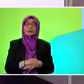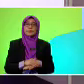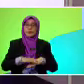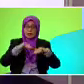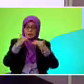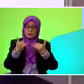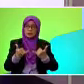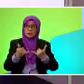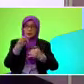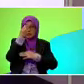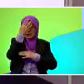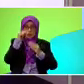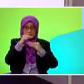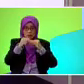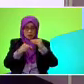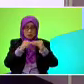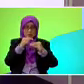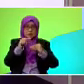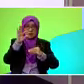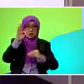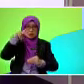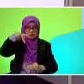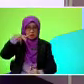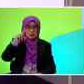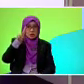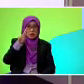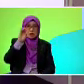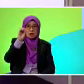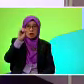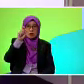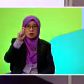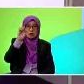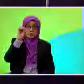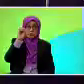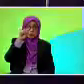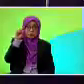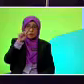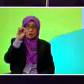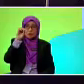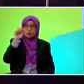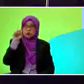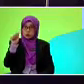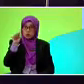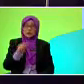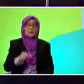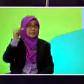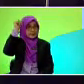protozoa. Okay, what infectious disease can protozoa do to you? Oh, Akil, okay.